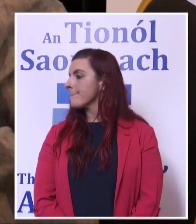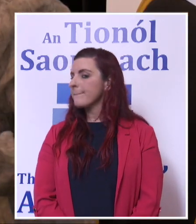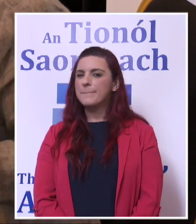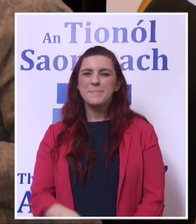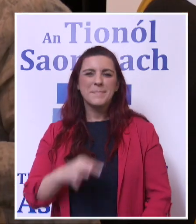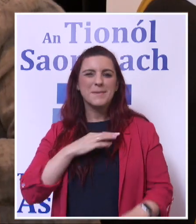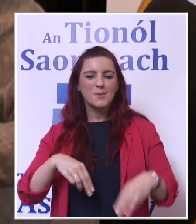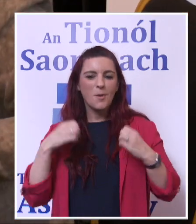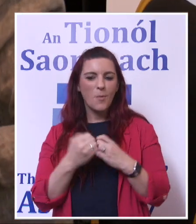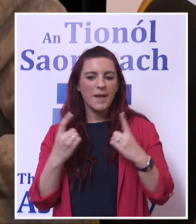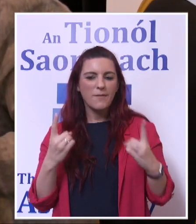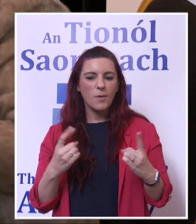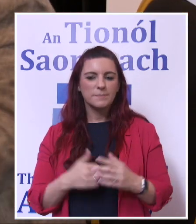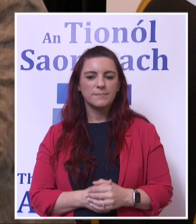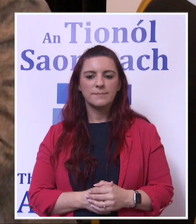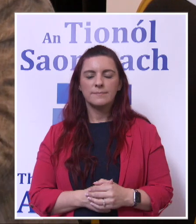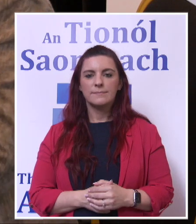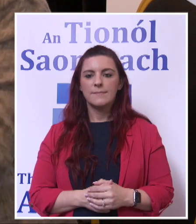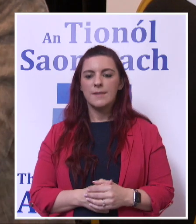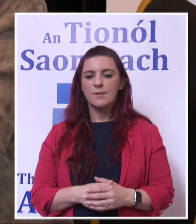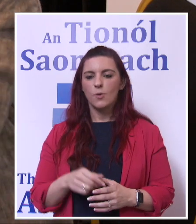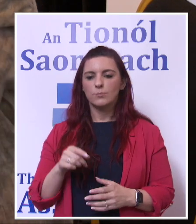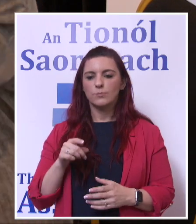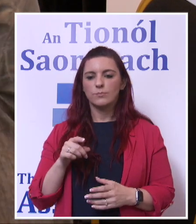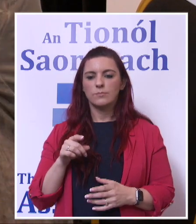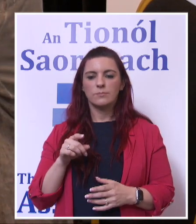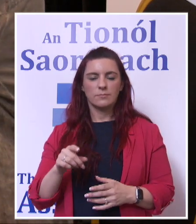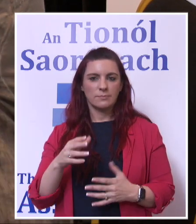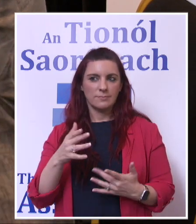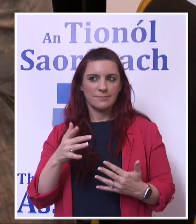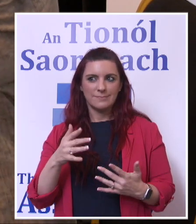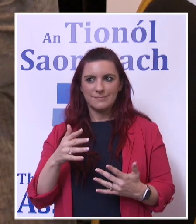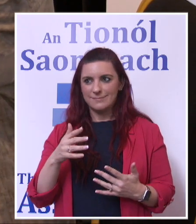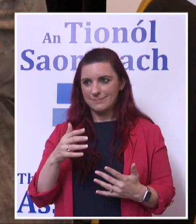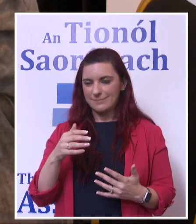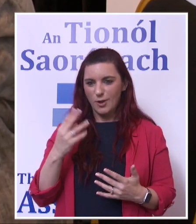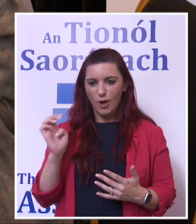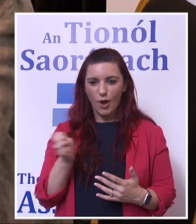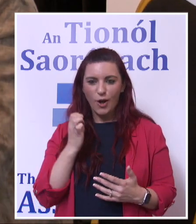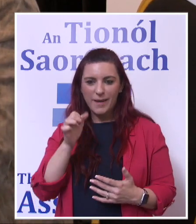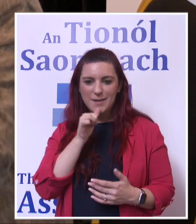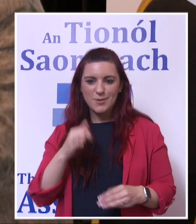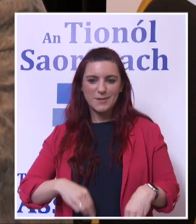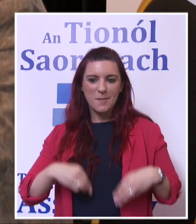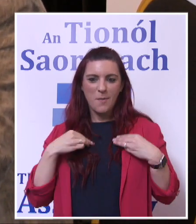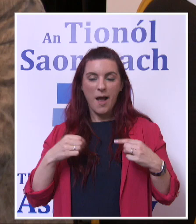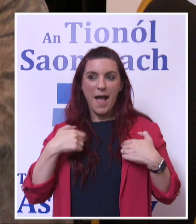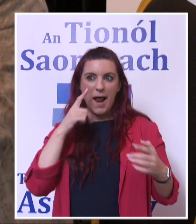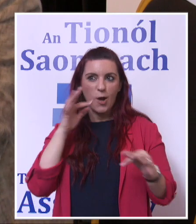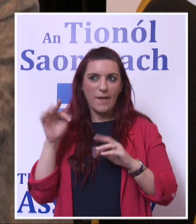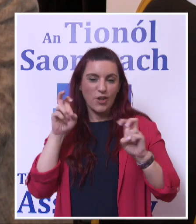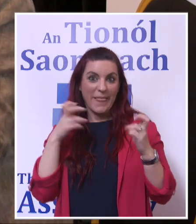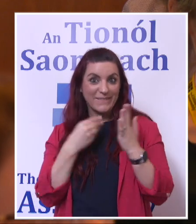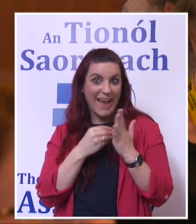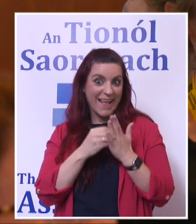Good morning, everybody. What you love early on Sunday morning, I drew the finance